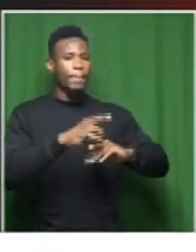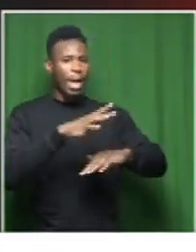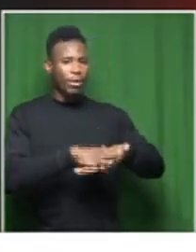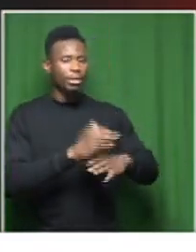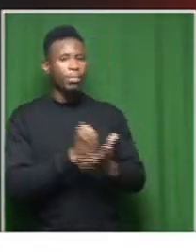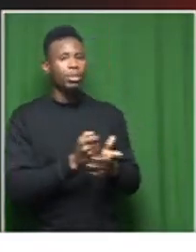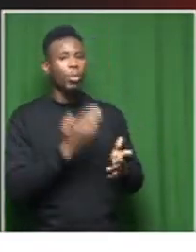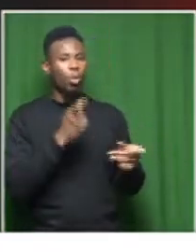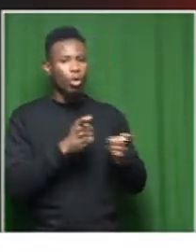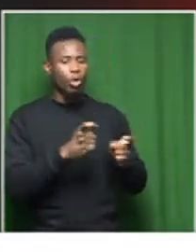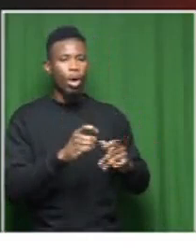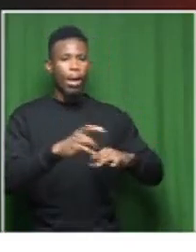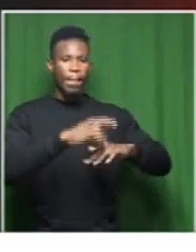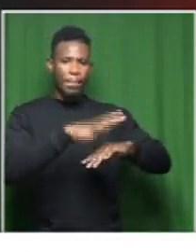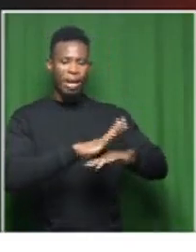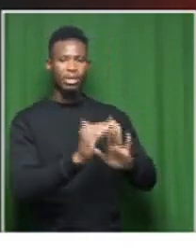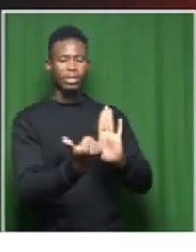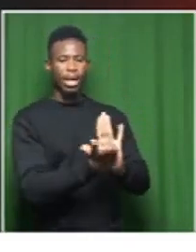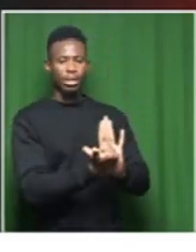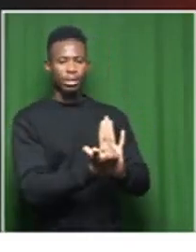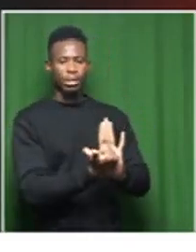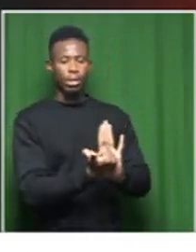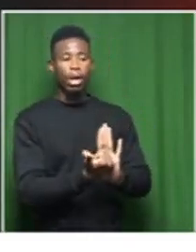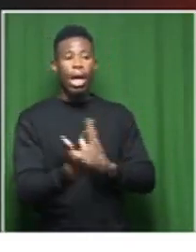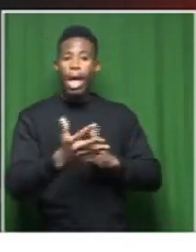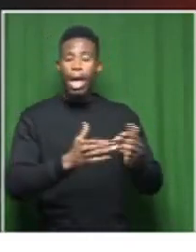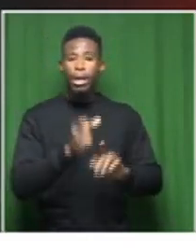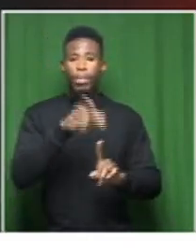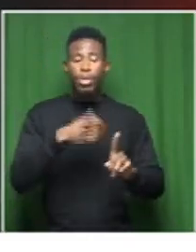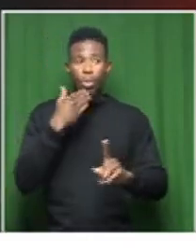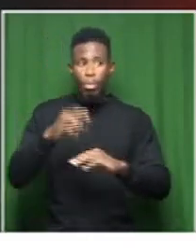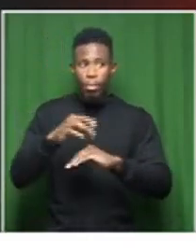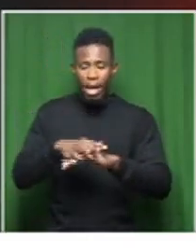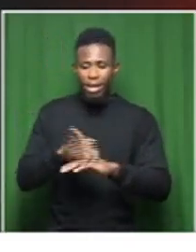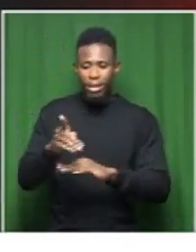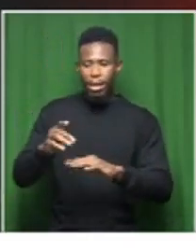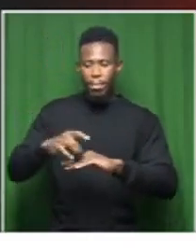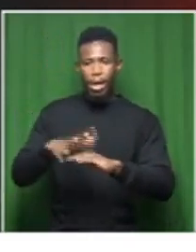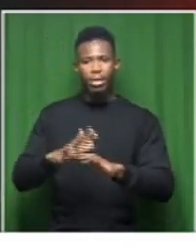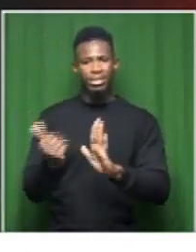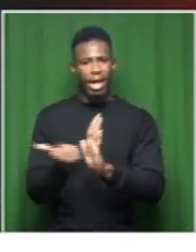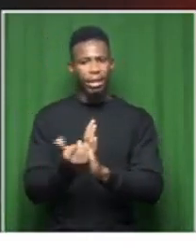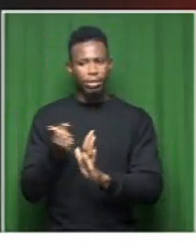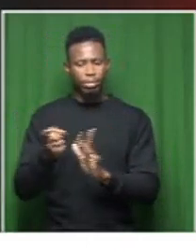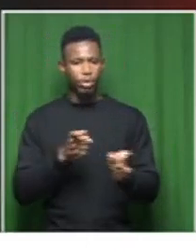Marriage Act. Anybody who gets married, there's a Marriage Act in South Africa. It should not be linked to